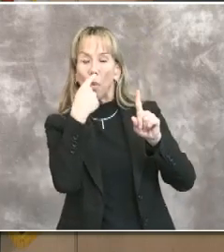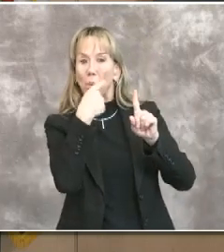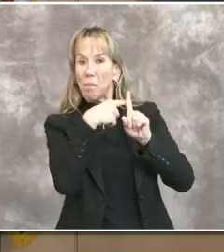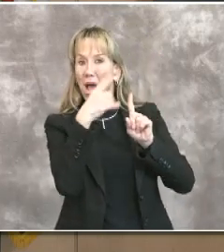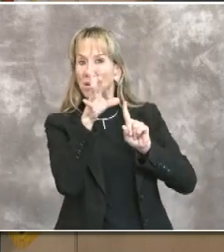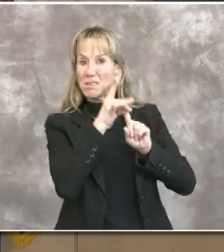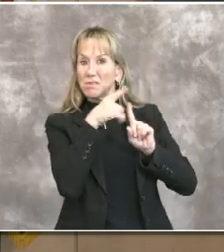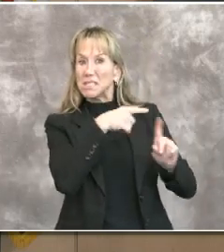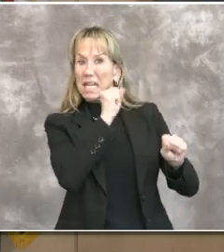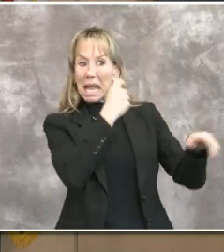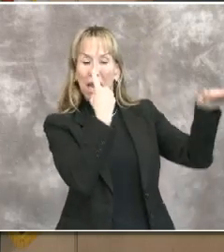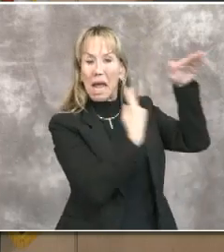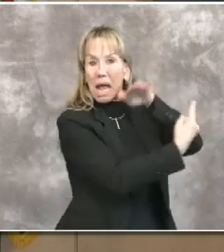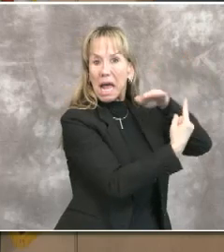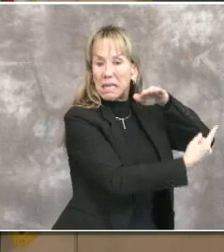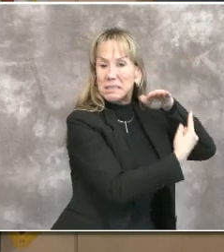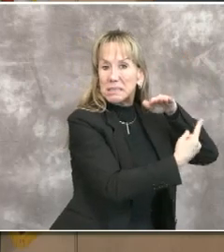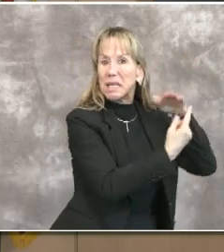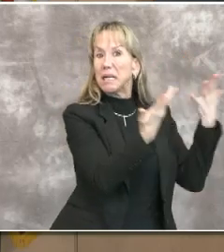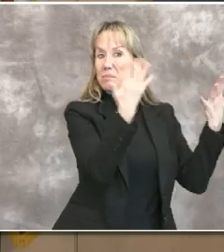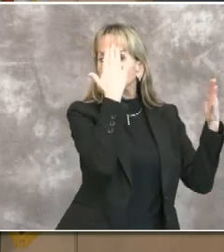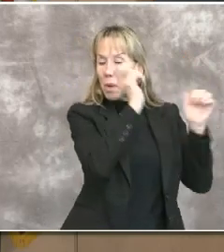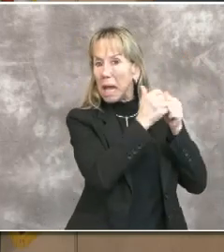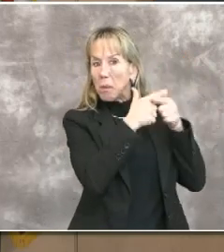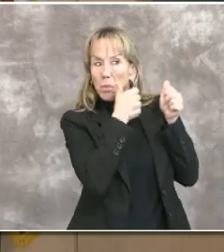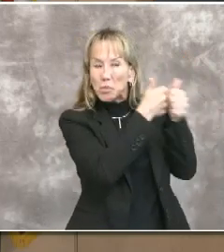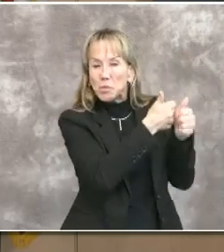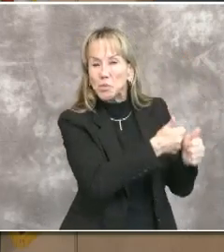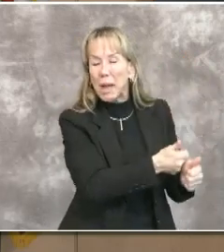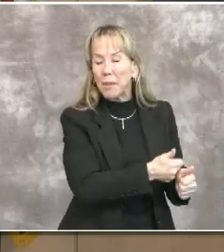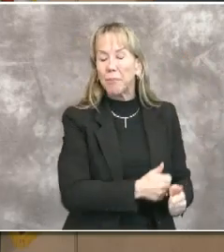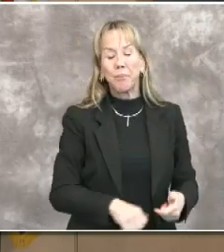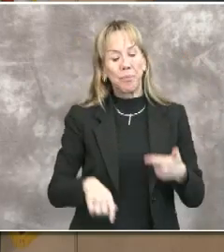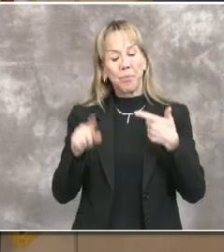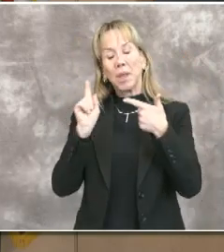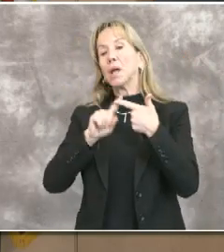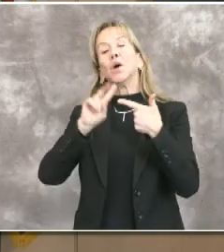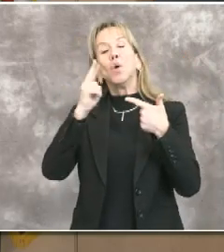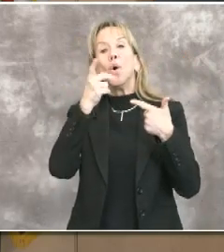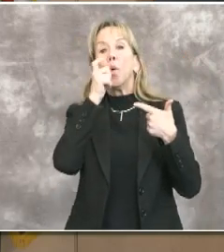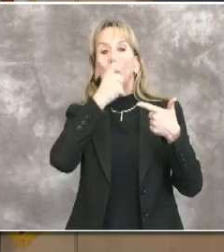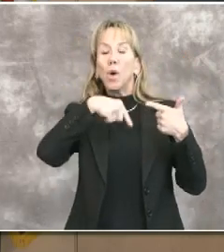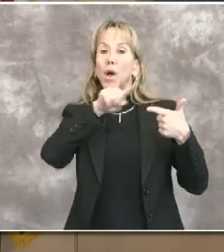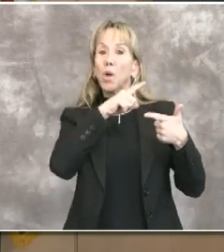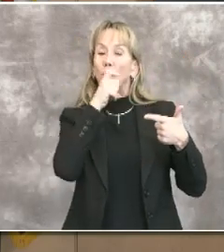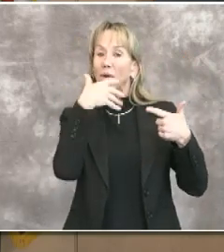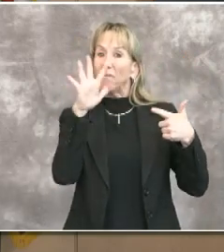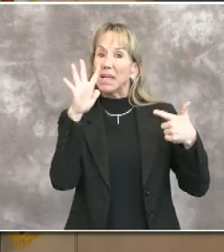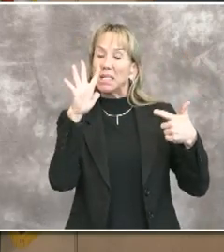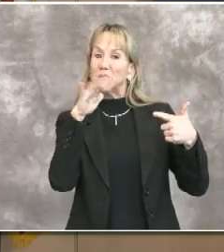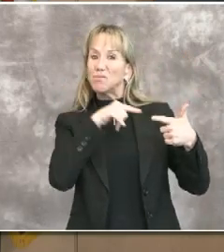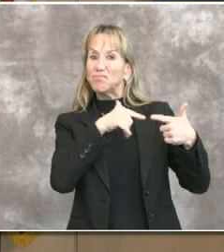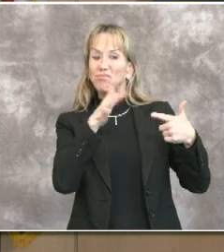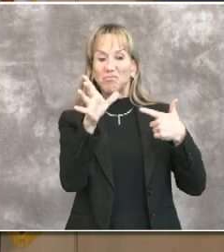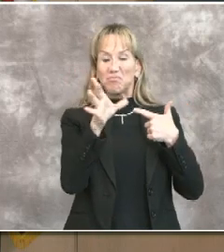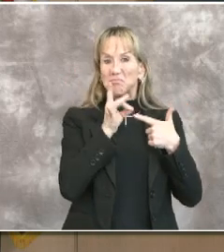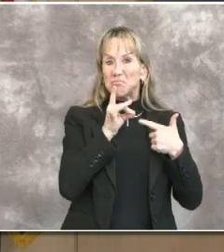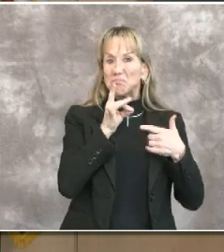or exposed. 2, the ability to prevent infection in people who are at risk for more